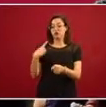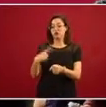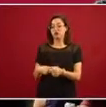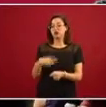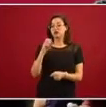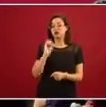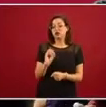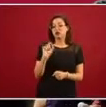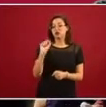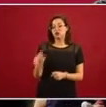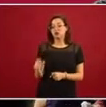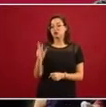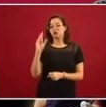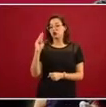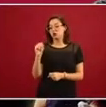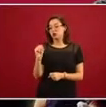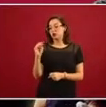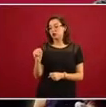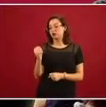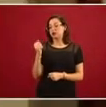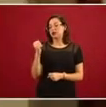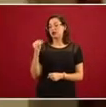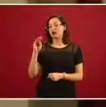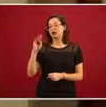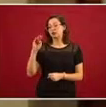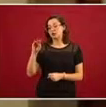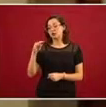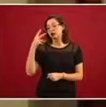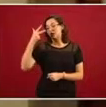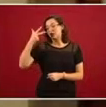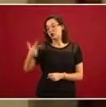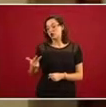basis of the estimated cases, the